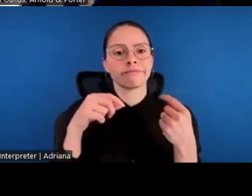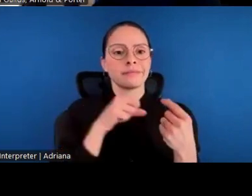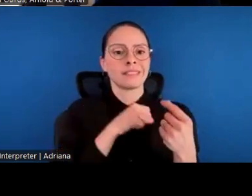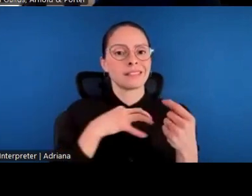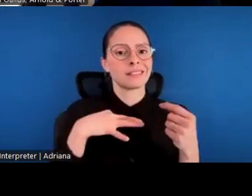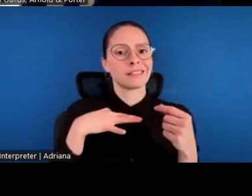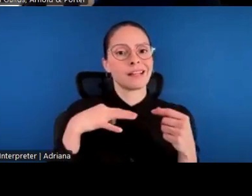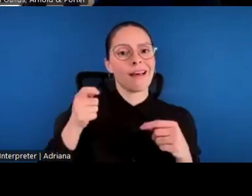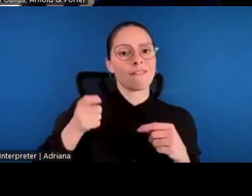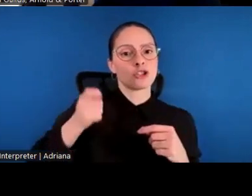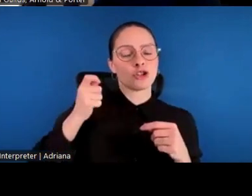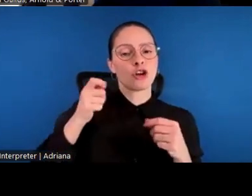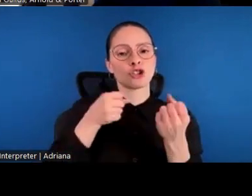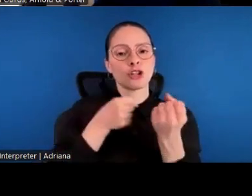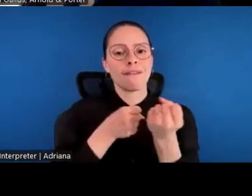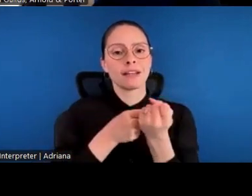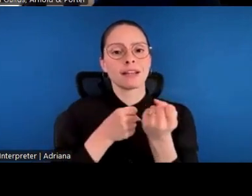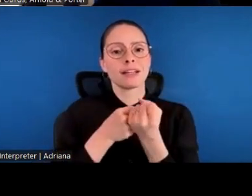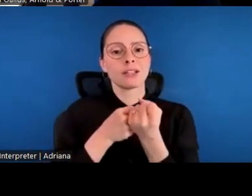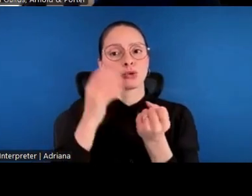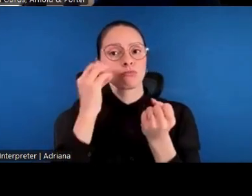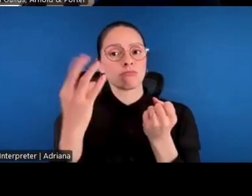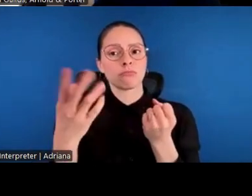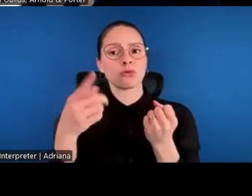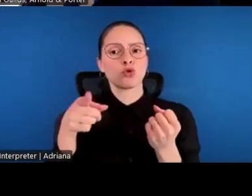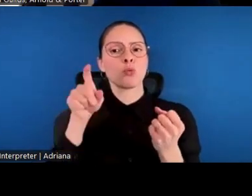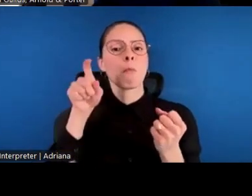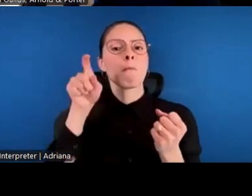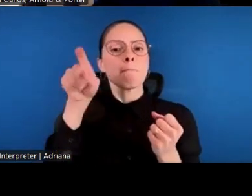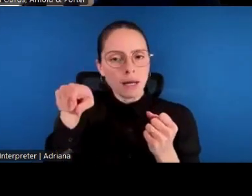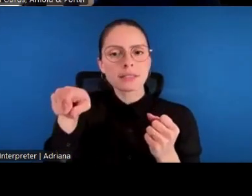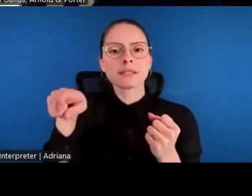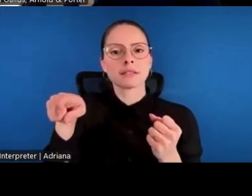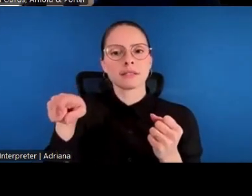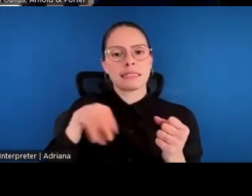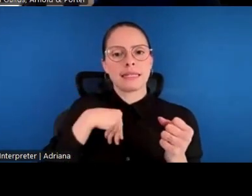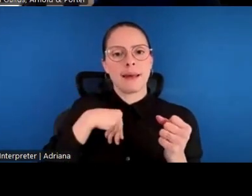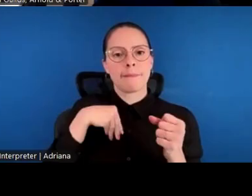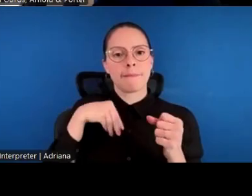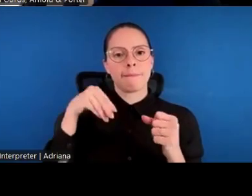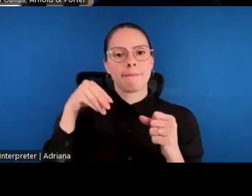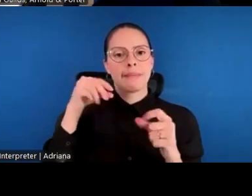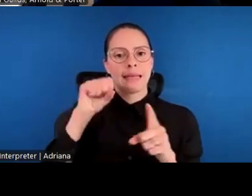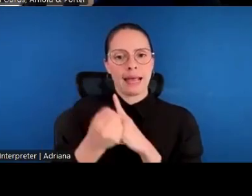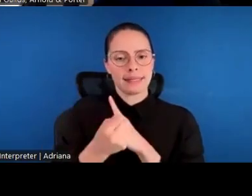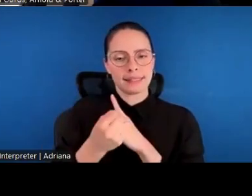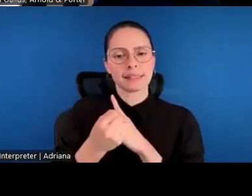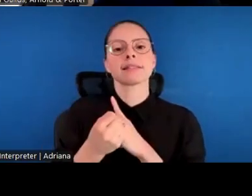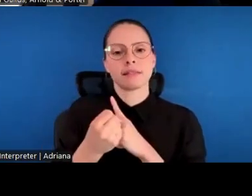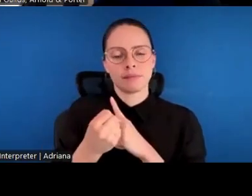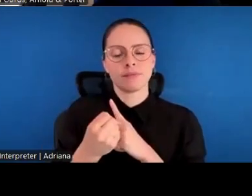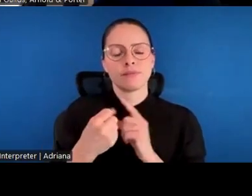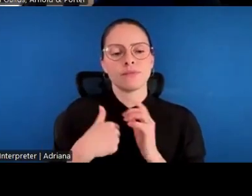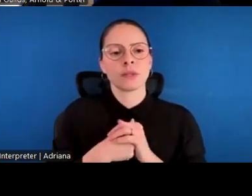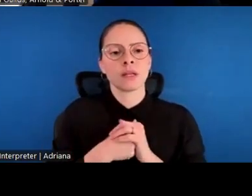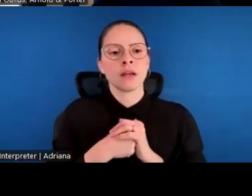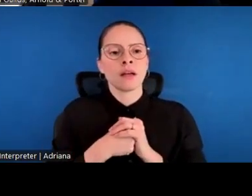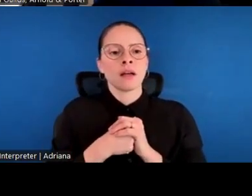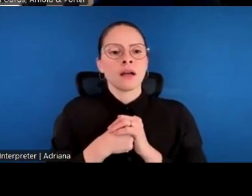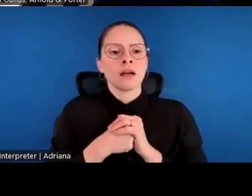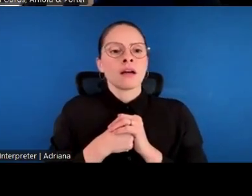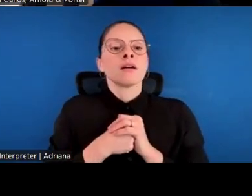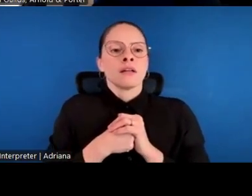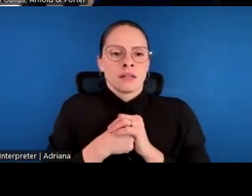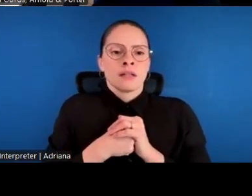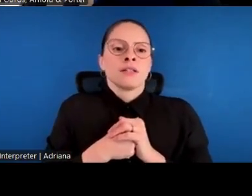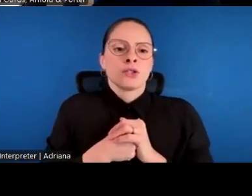to essentially say to the Court of Appeals, you must take this case. And here's the issue that you need to render a decision on. So it's very